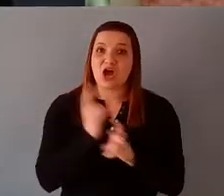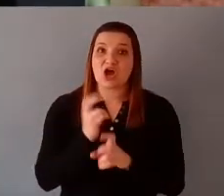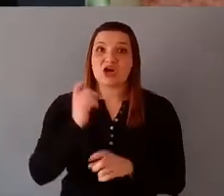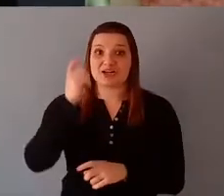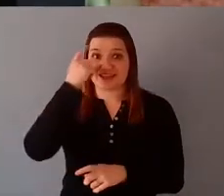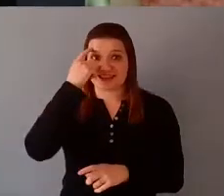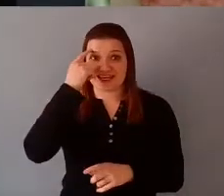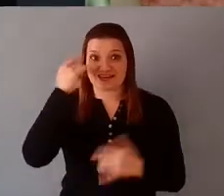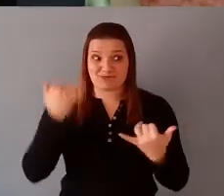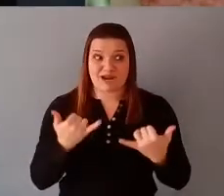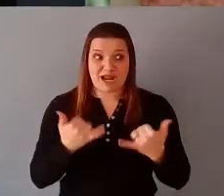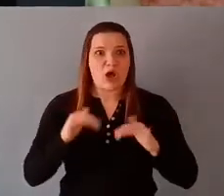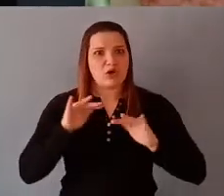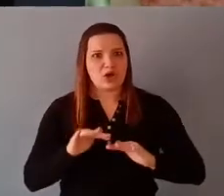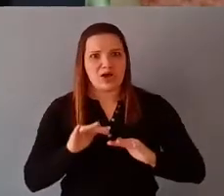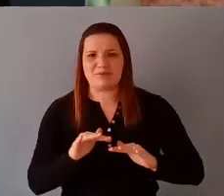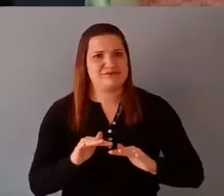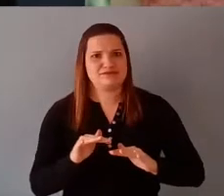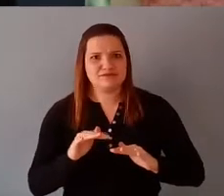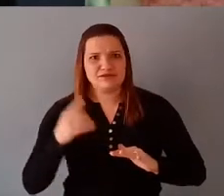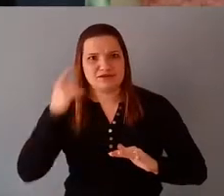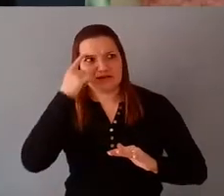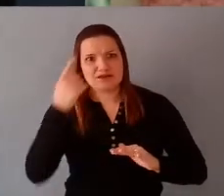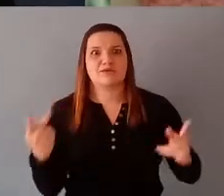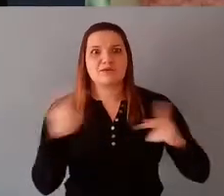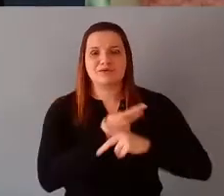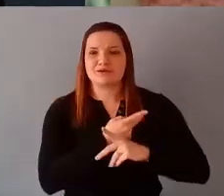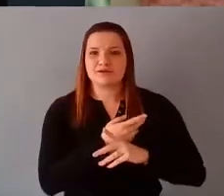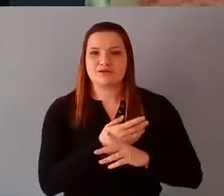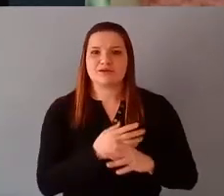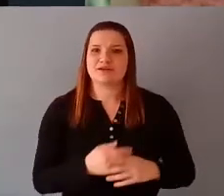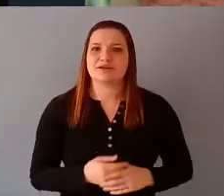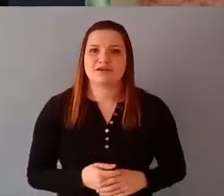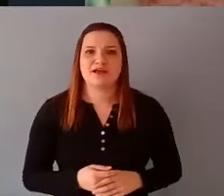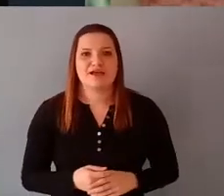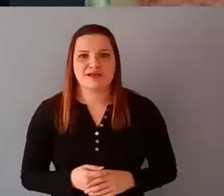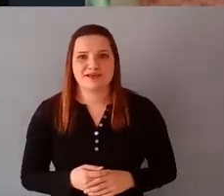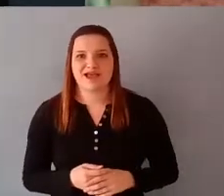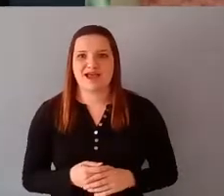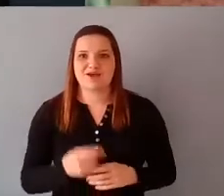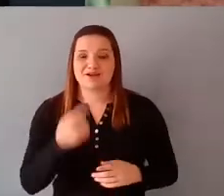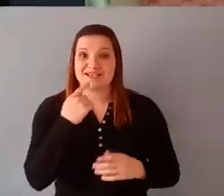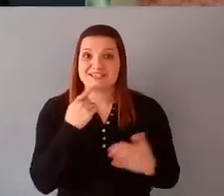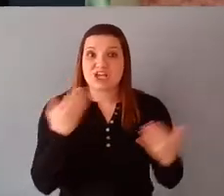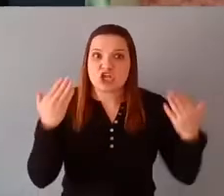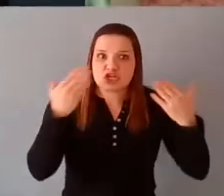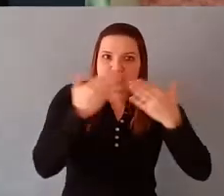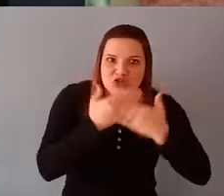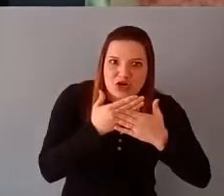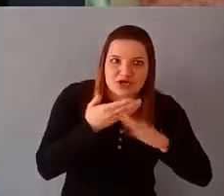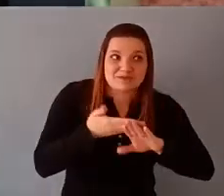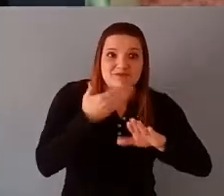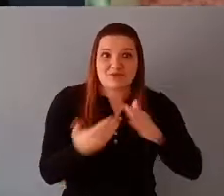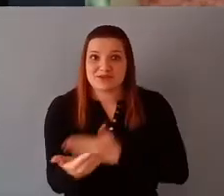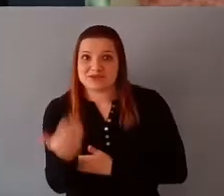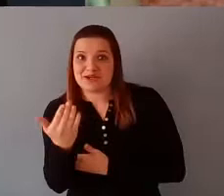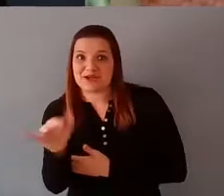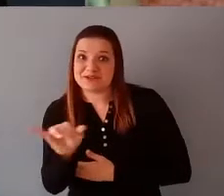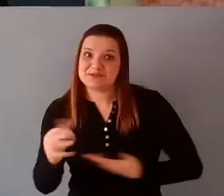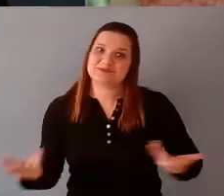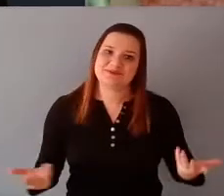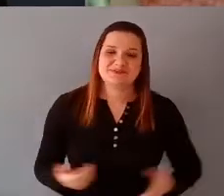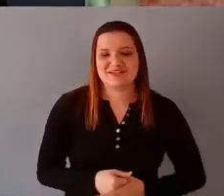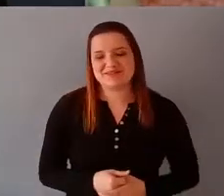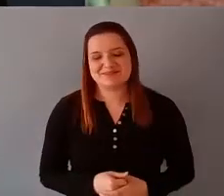calm, huh? before the storm. Or I and then said, with it, yeah. I did also Yeah. say darkest before the dawn too. So yeah,